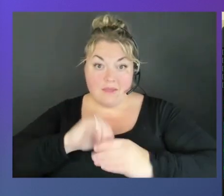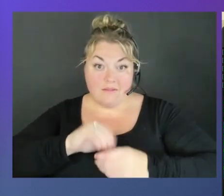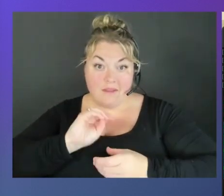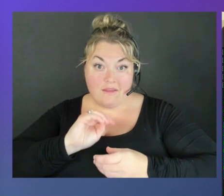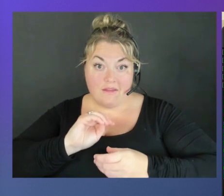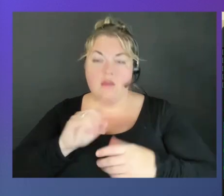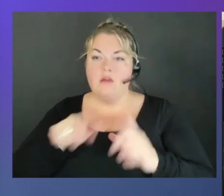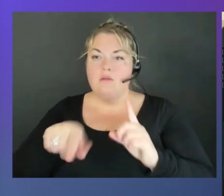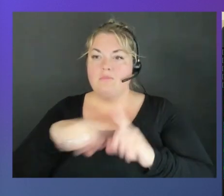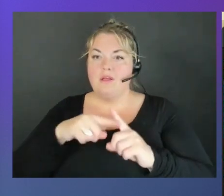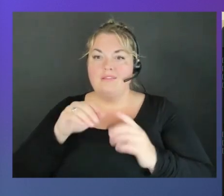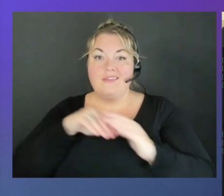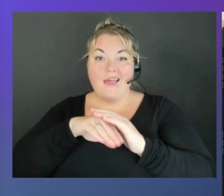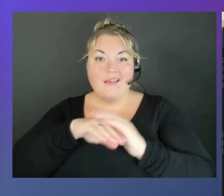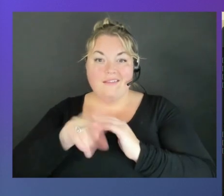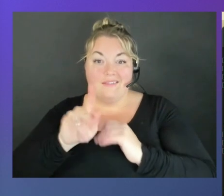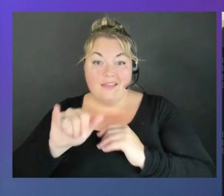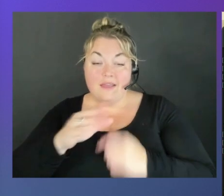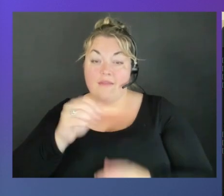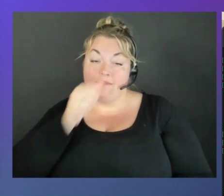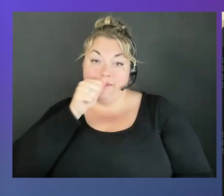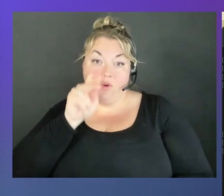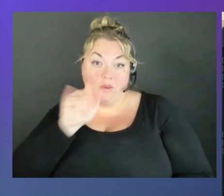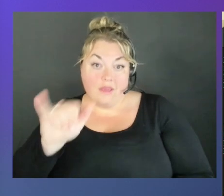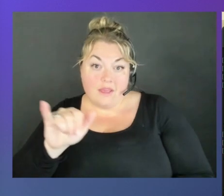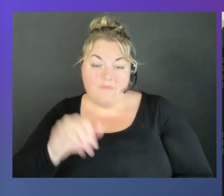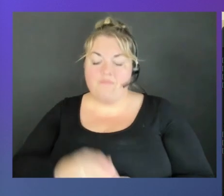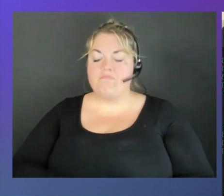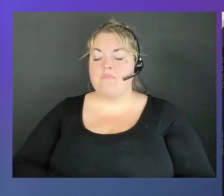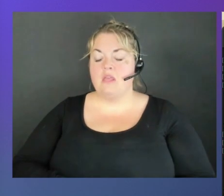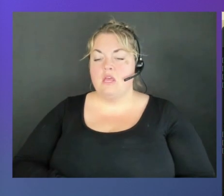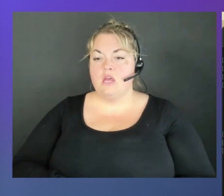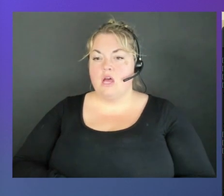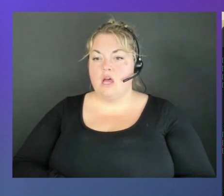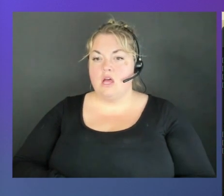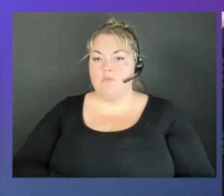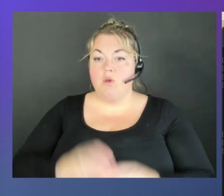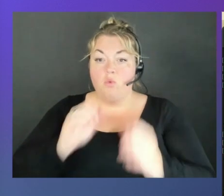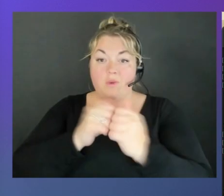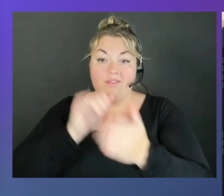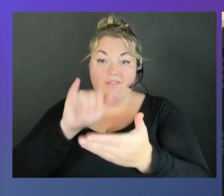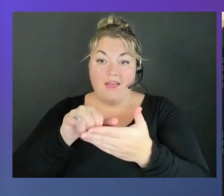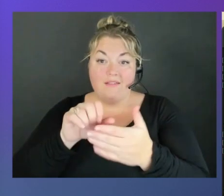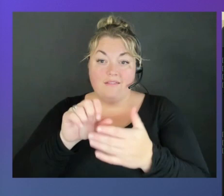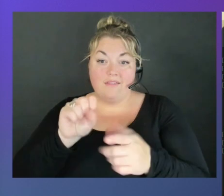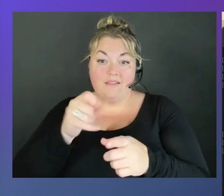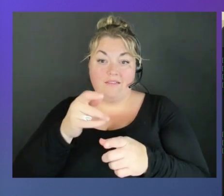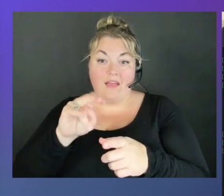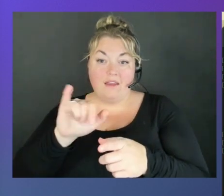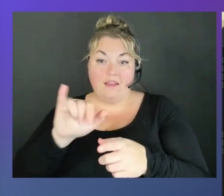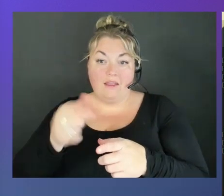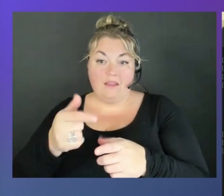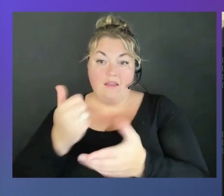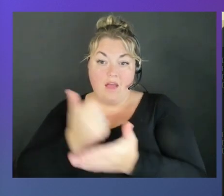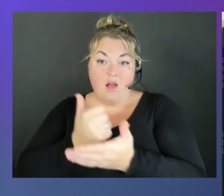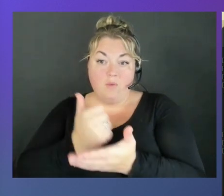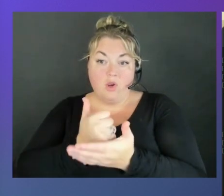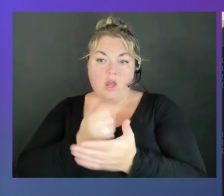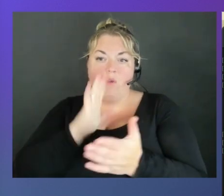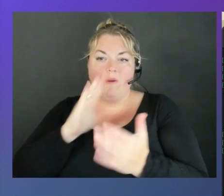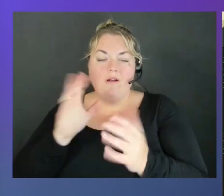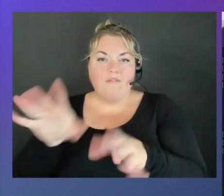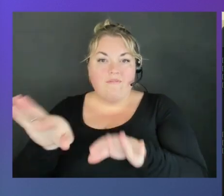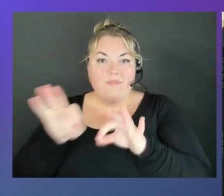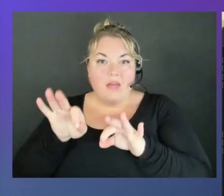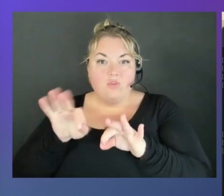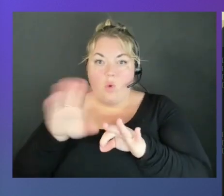access key and the secret key. With this signing helper, it's going to fetch all of that same information, but it's